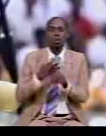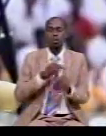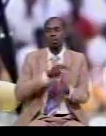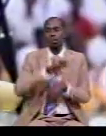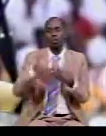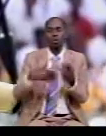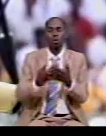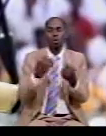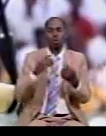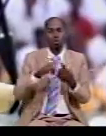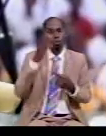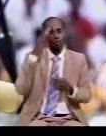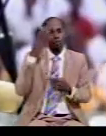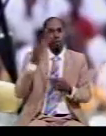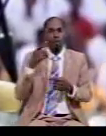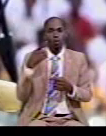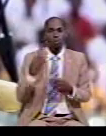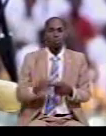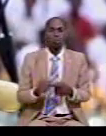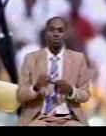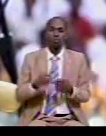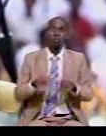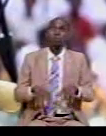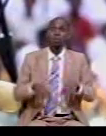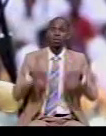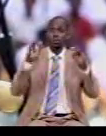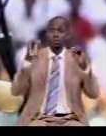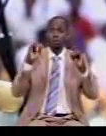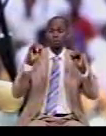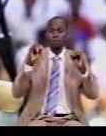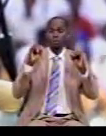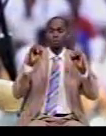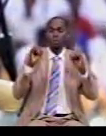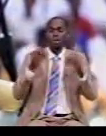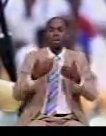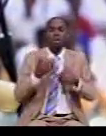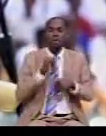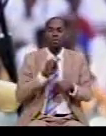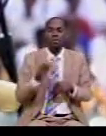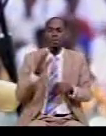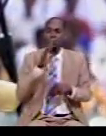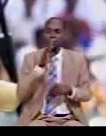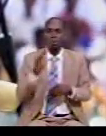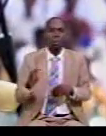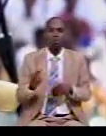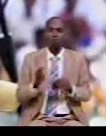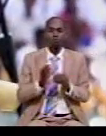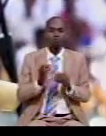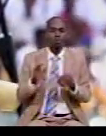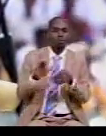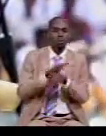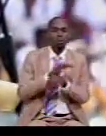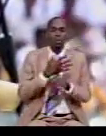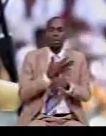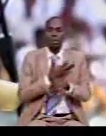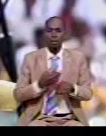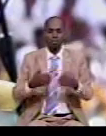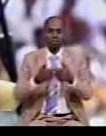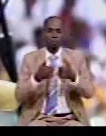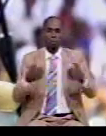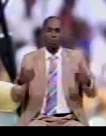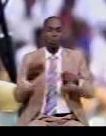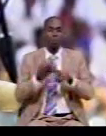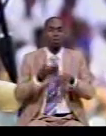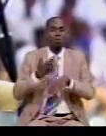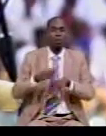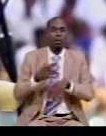Having been emancipated and eliminated from enmity, we run the race set before us in eternity, not to